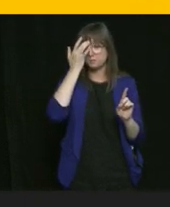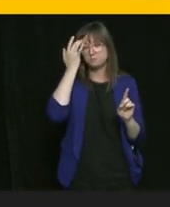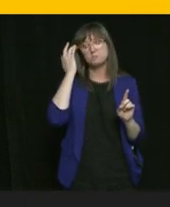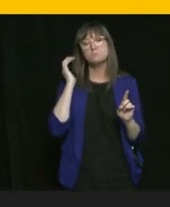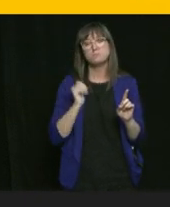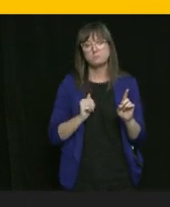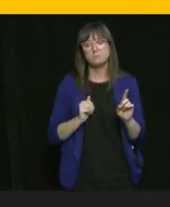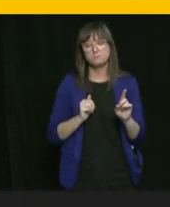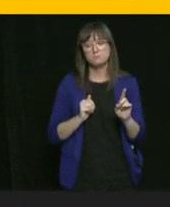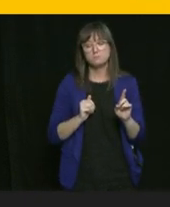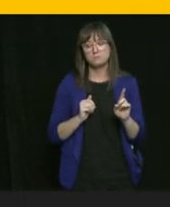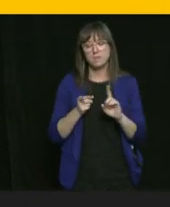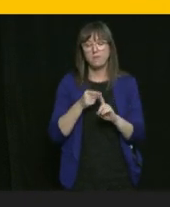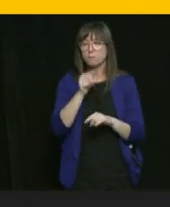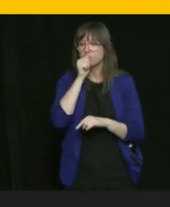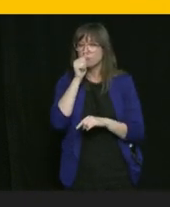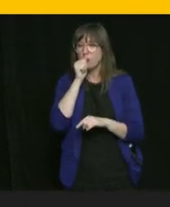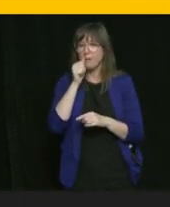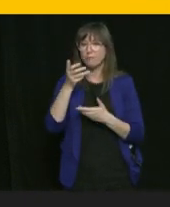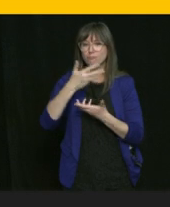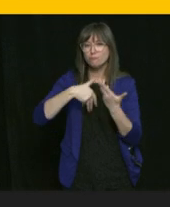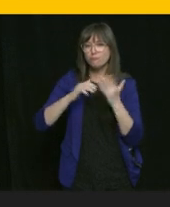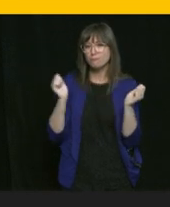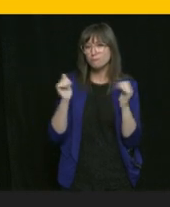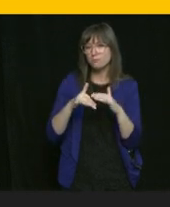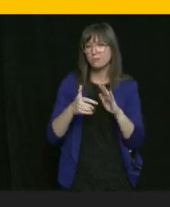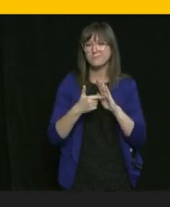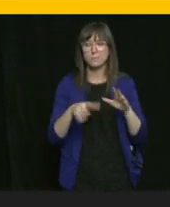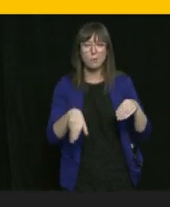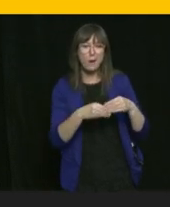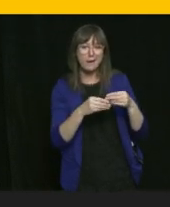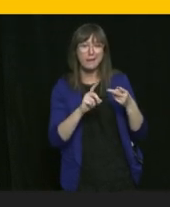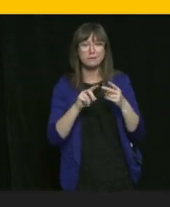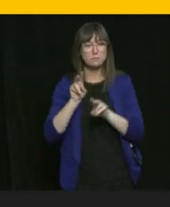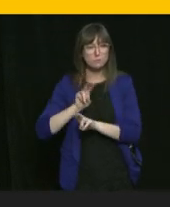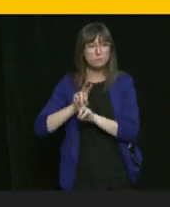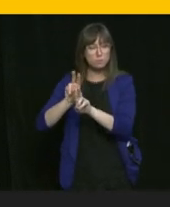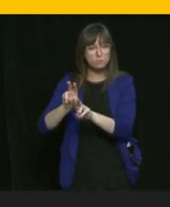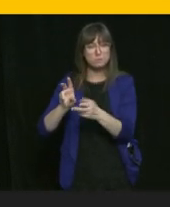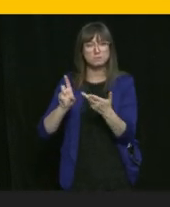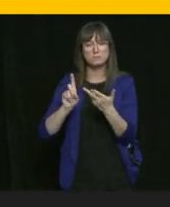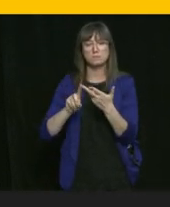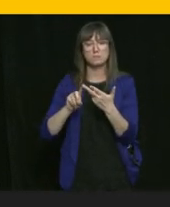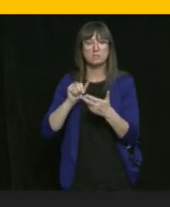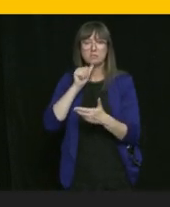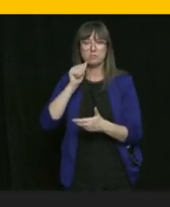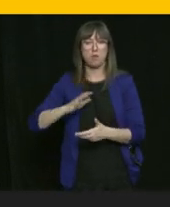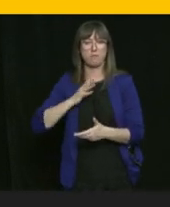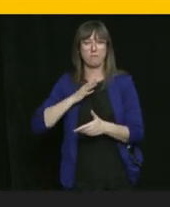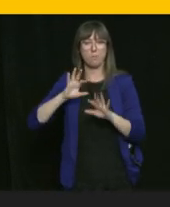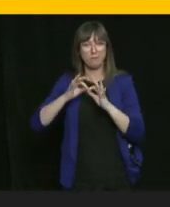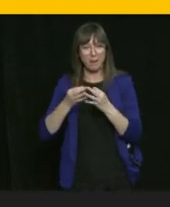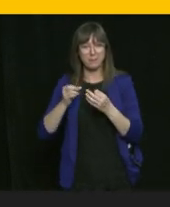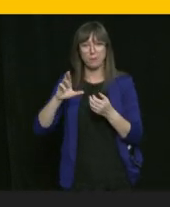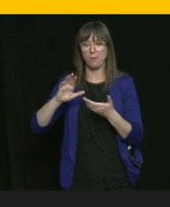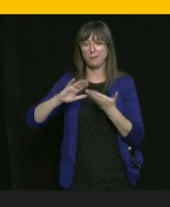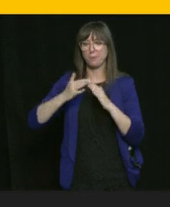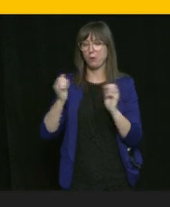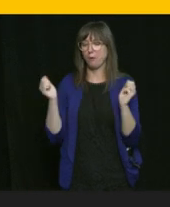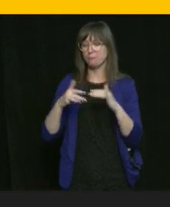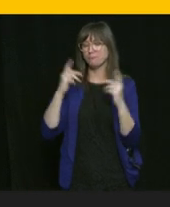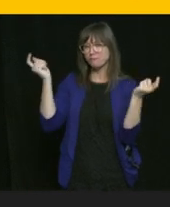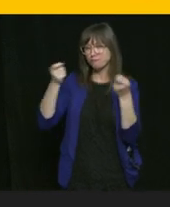outbreaks are being linked to private social gatherings such as weddings, funerals, and informal family or community celebrations,